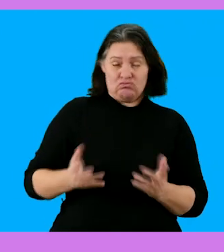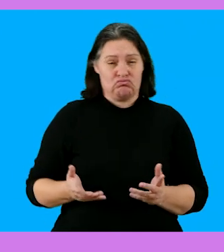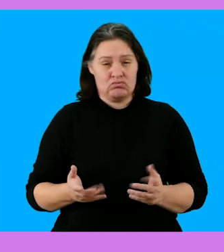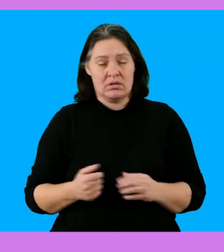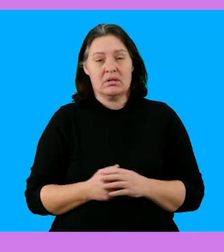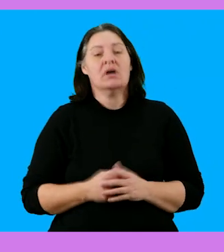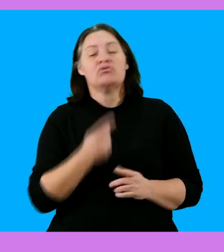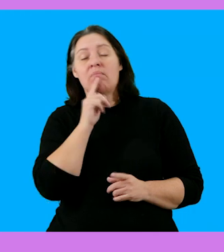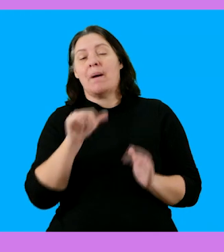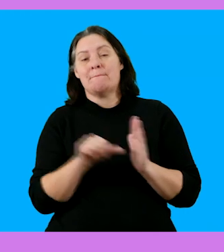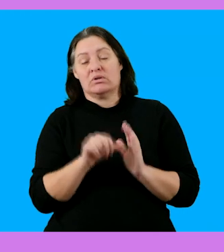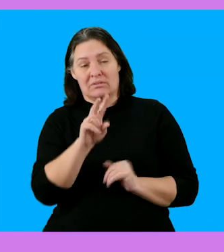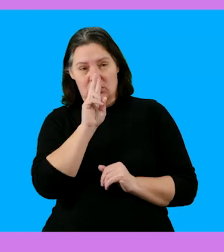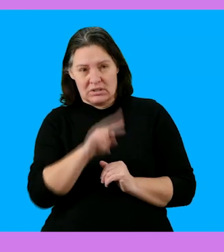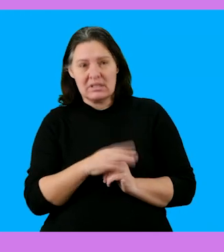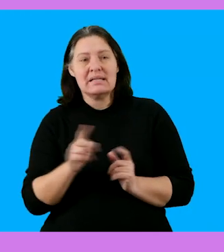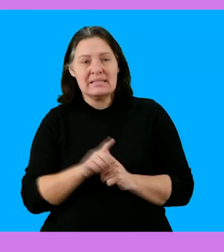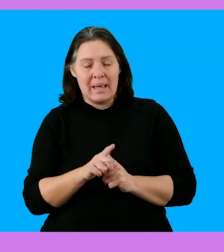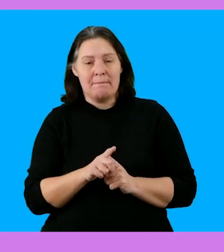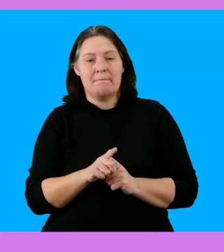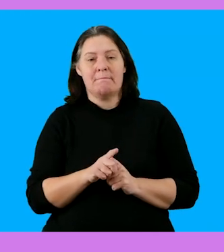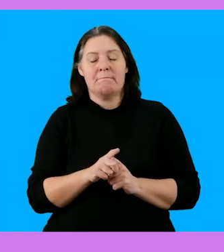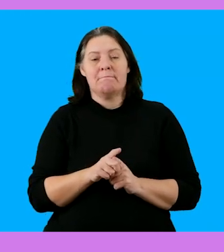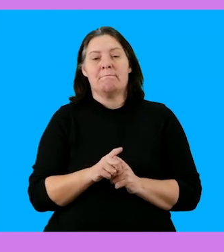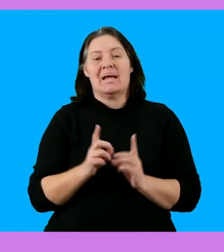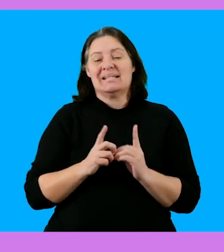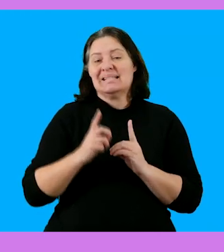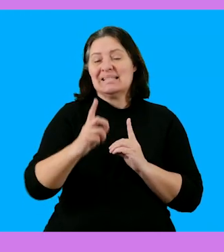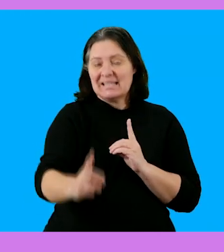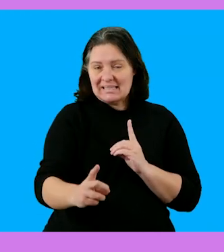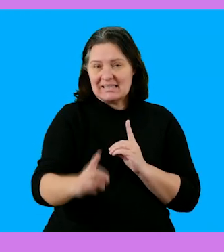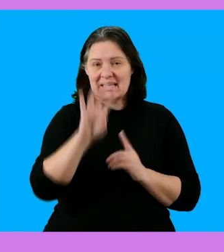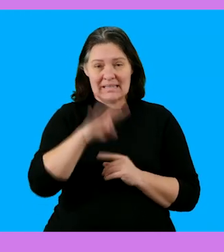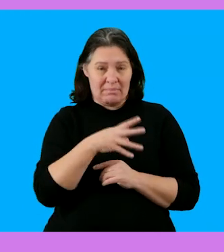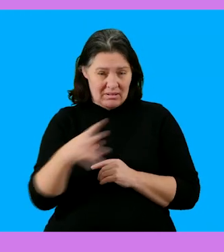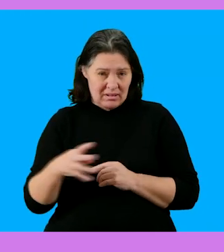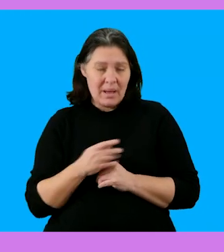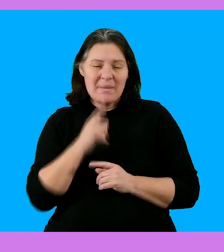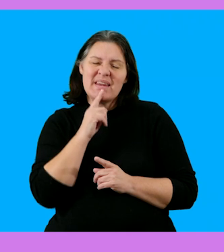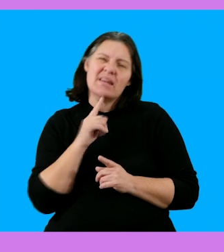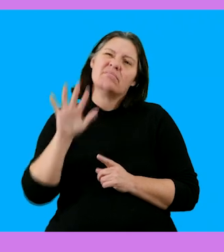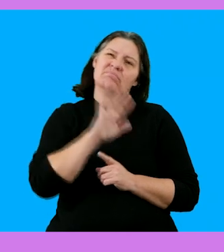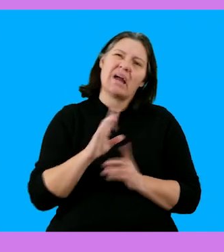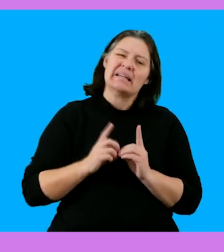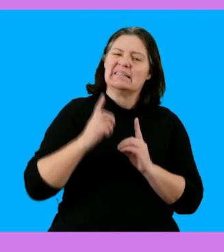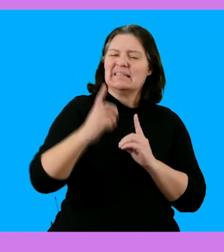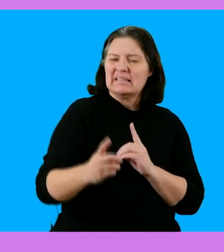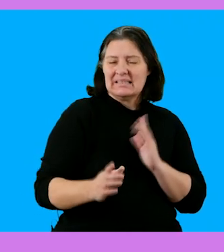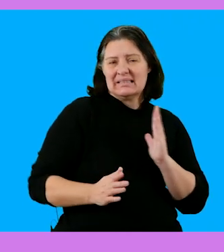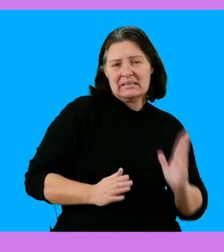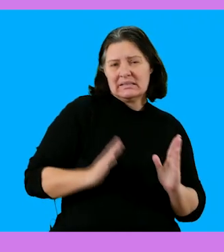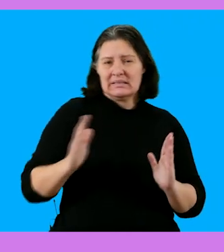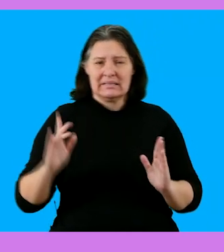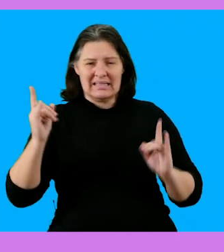words that we want to look at. Also important is a distance table, right? It's a table which indicates the